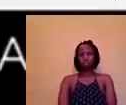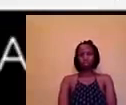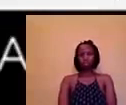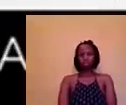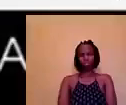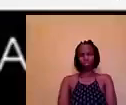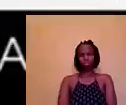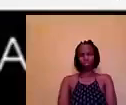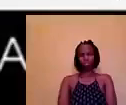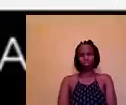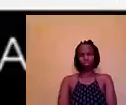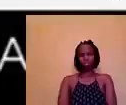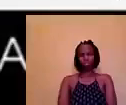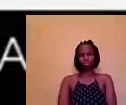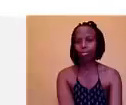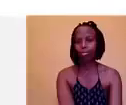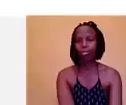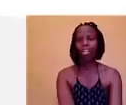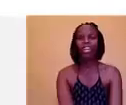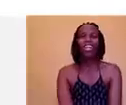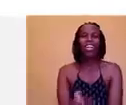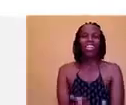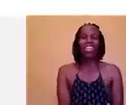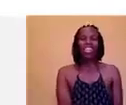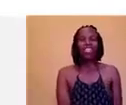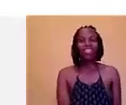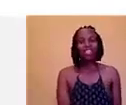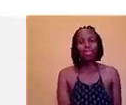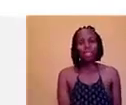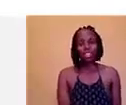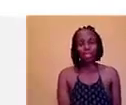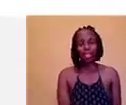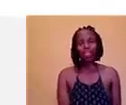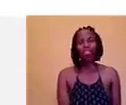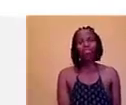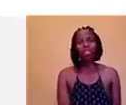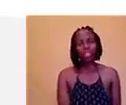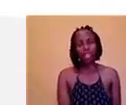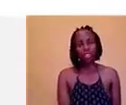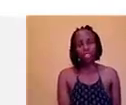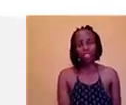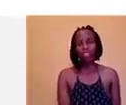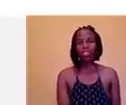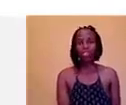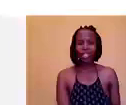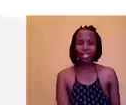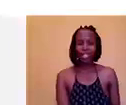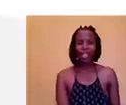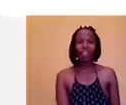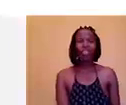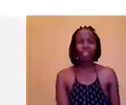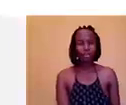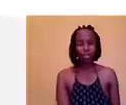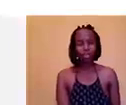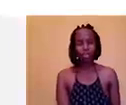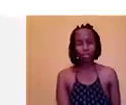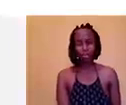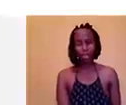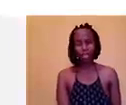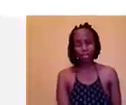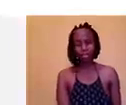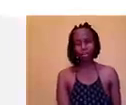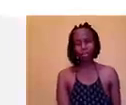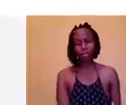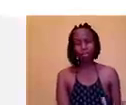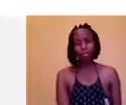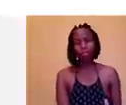the best for your exams. Cheers. Thank you very much, Mike, for the presentation. Students, I really hope you